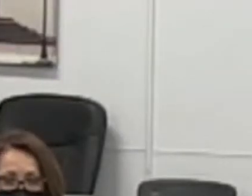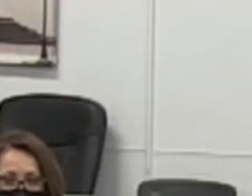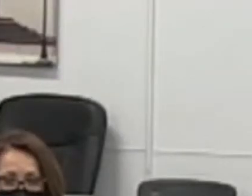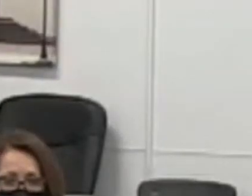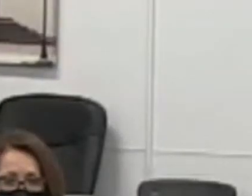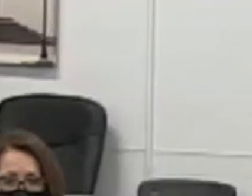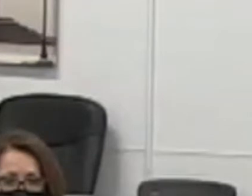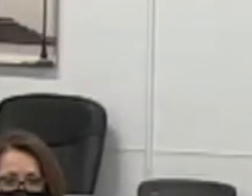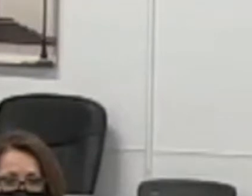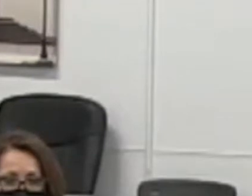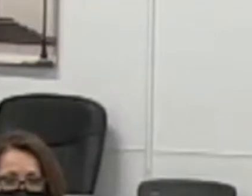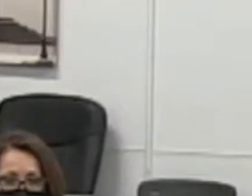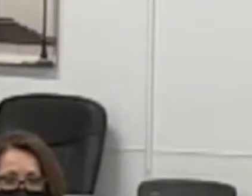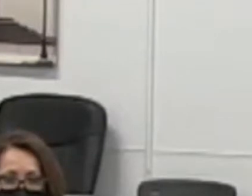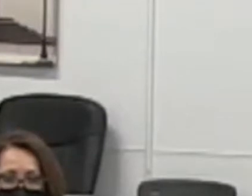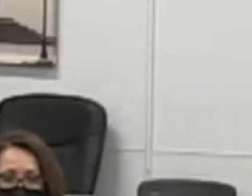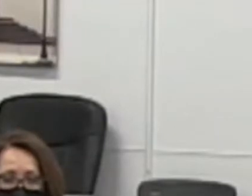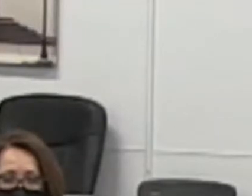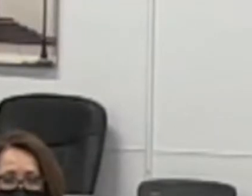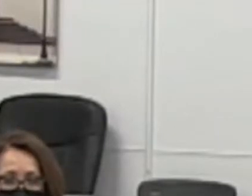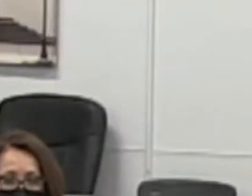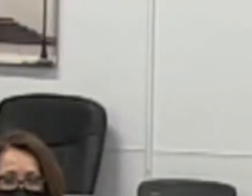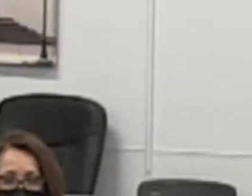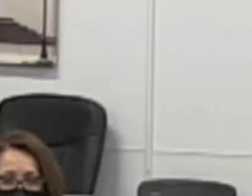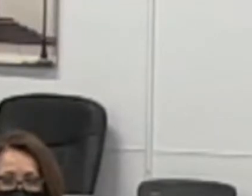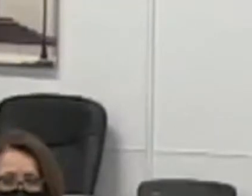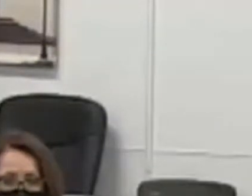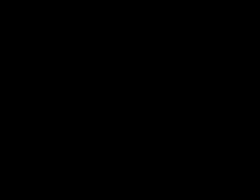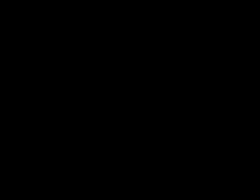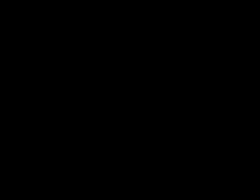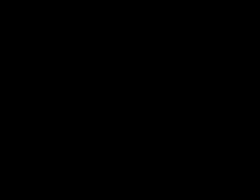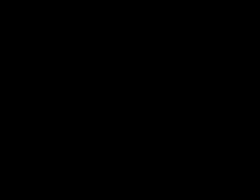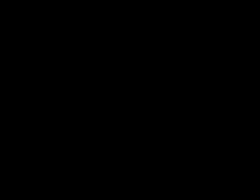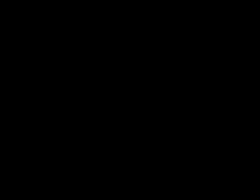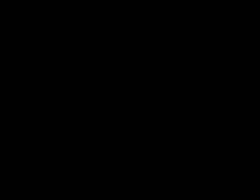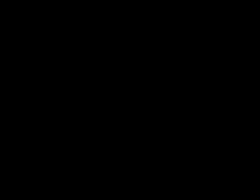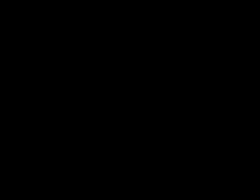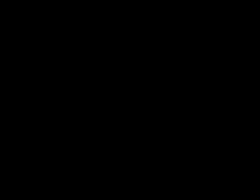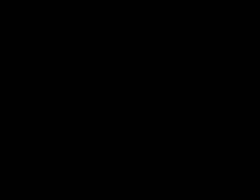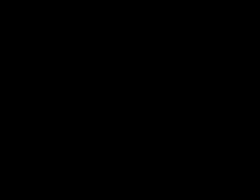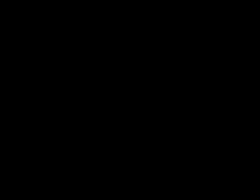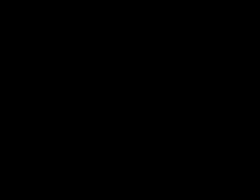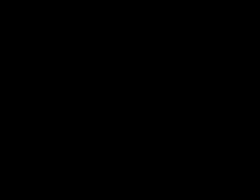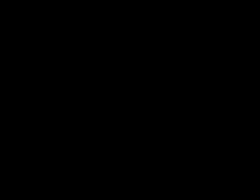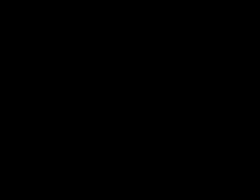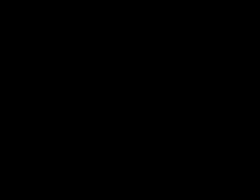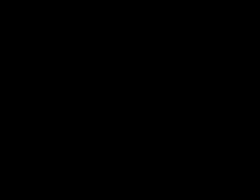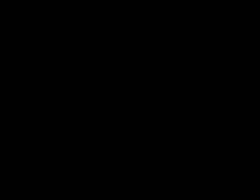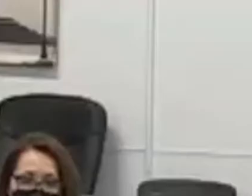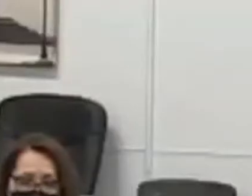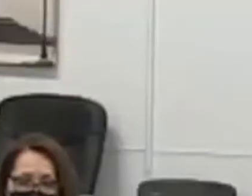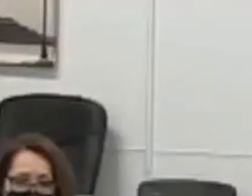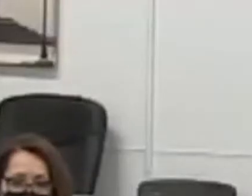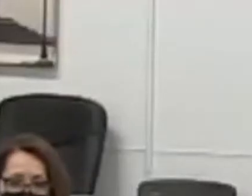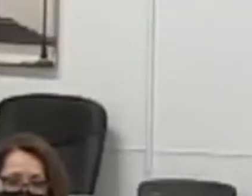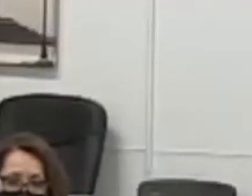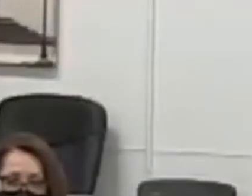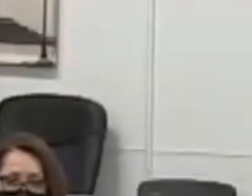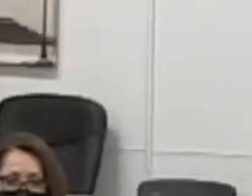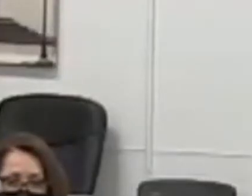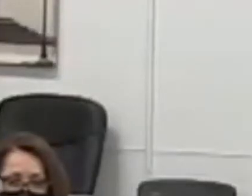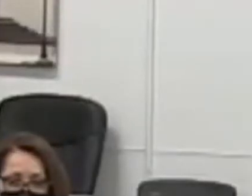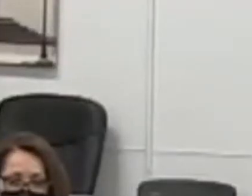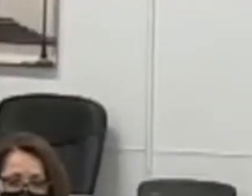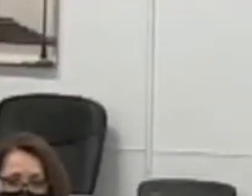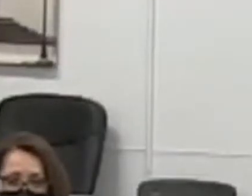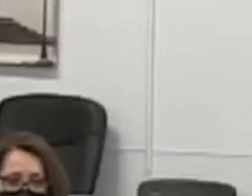Ms. Trujillo, when we're ready, if we're able to bring these students in. Yes. Our next student is Giselle Olea Rayo. She's